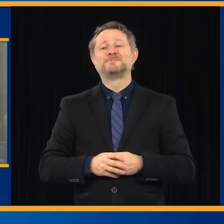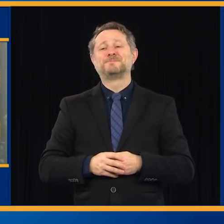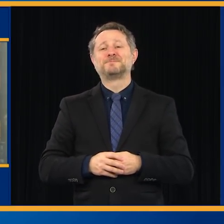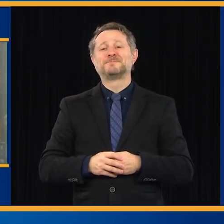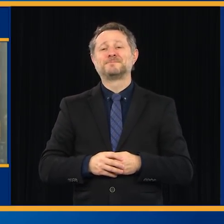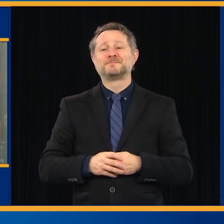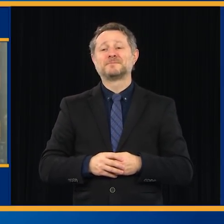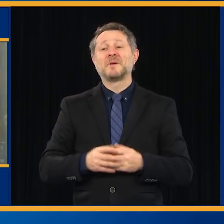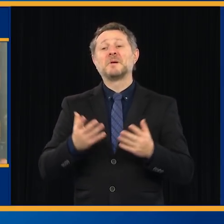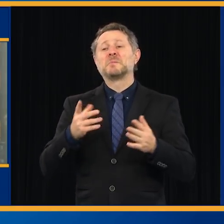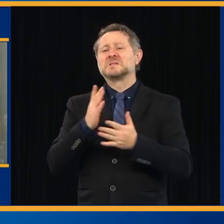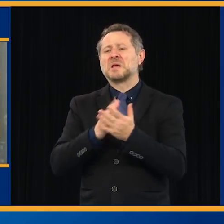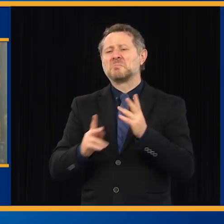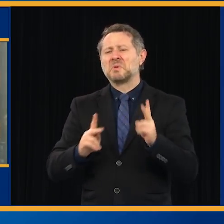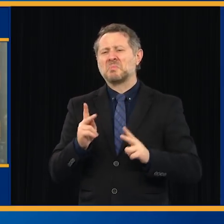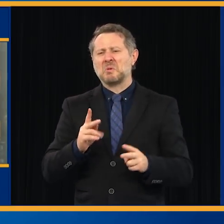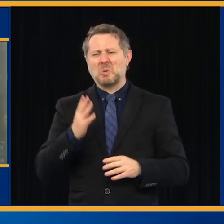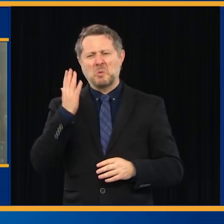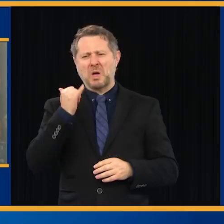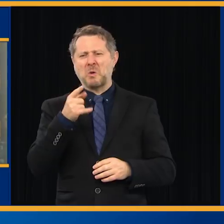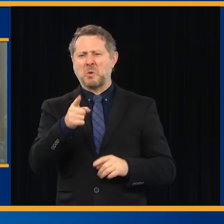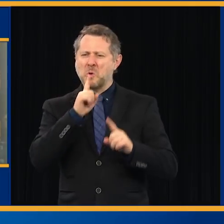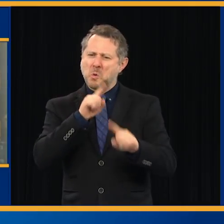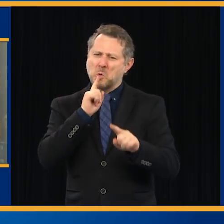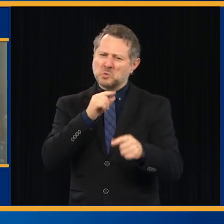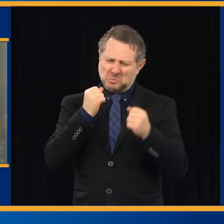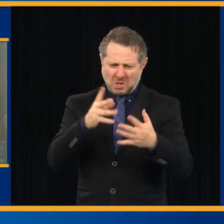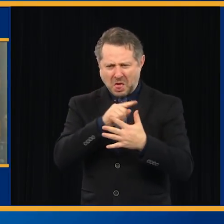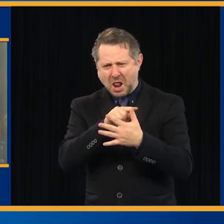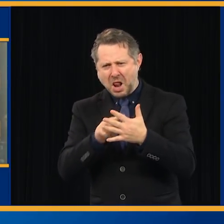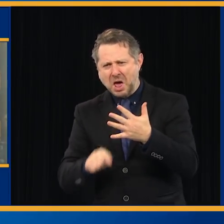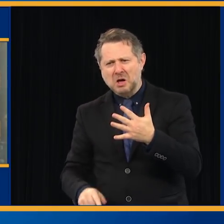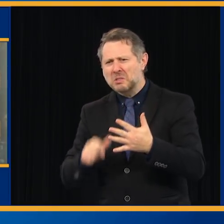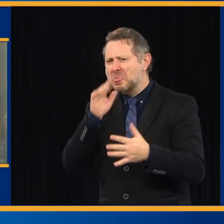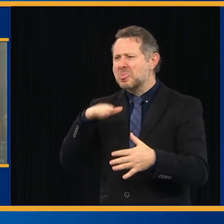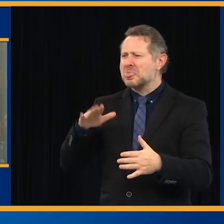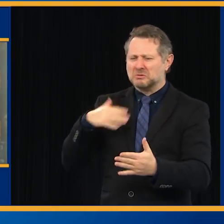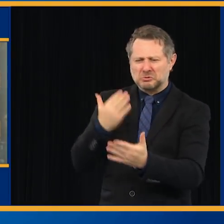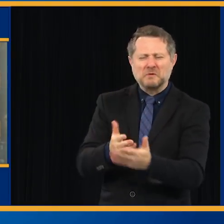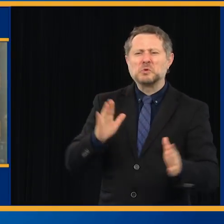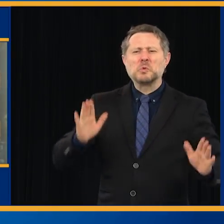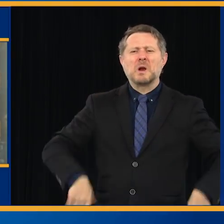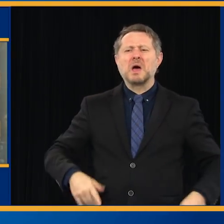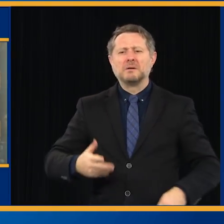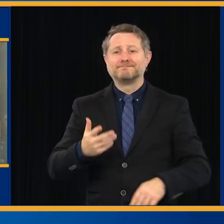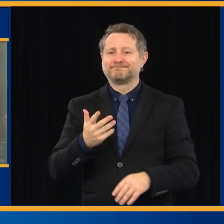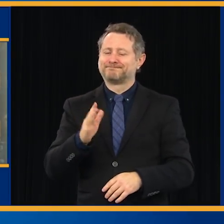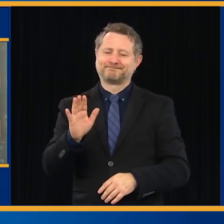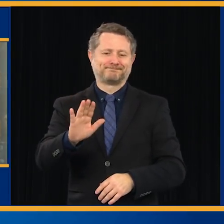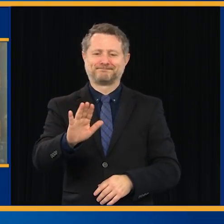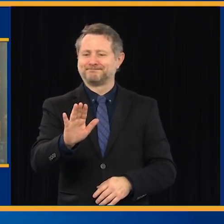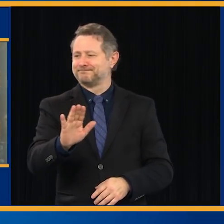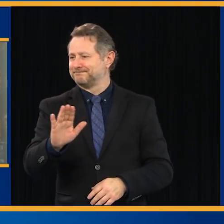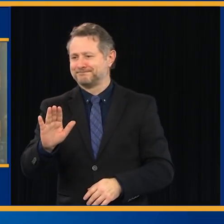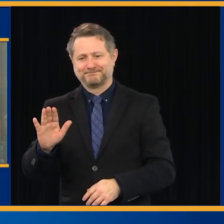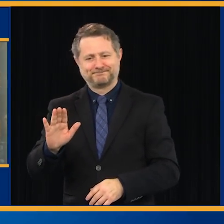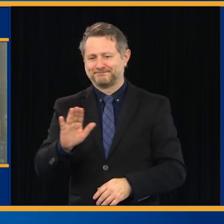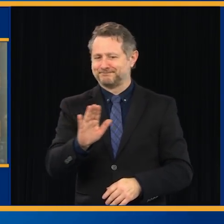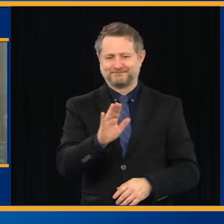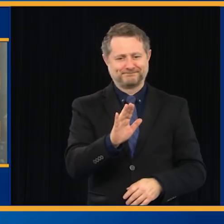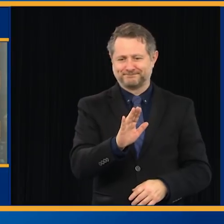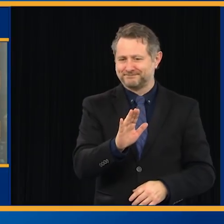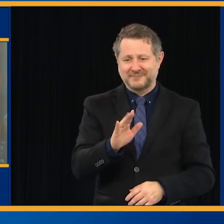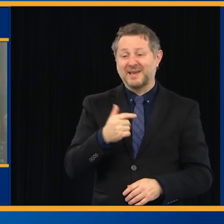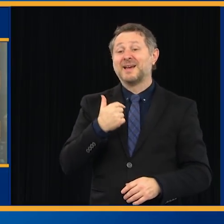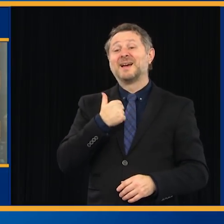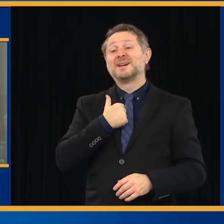And you're ordering up all the Christmas trees and they're going to arrive on December 26th. I say, I'm afraid this is still just beginning, as you